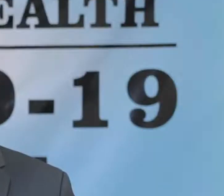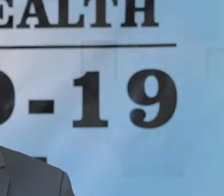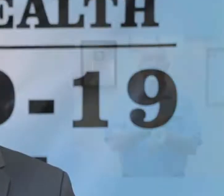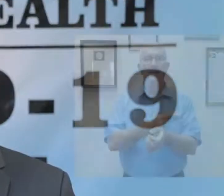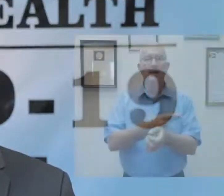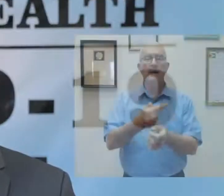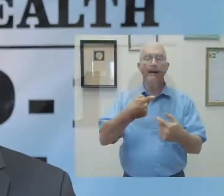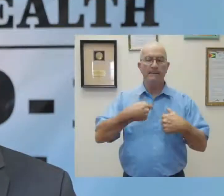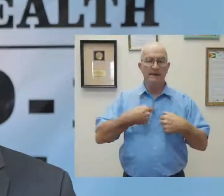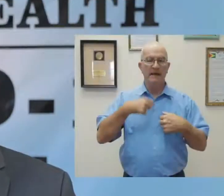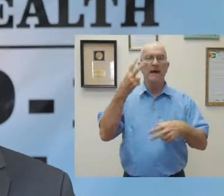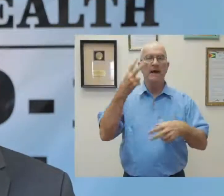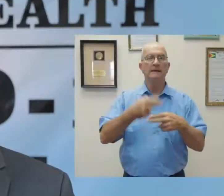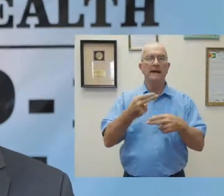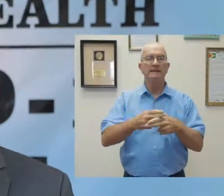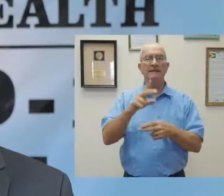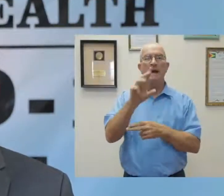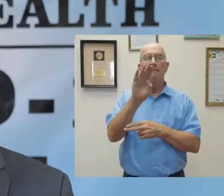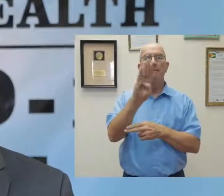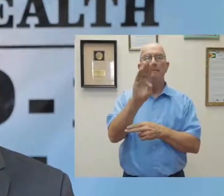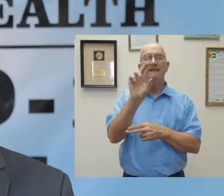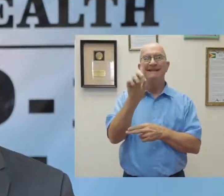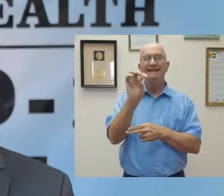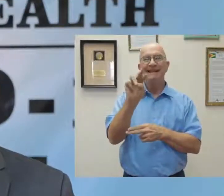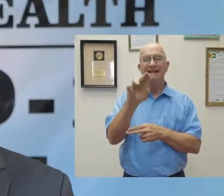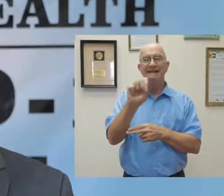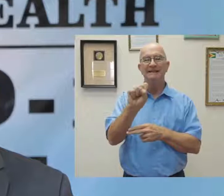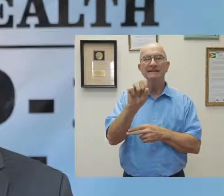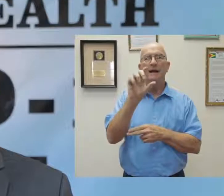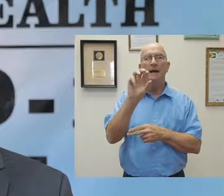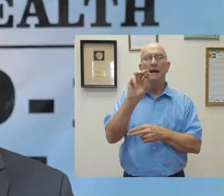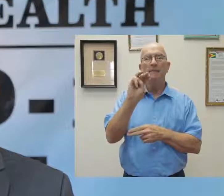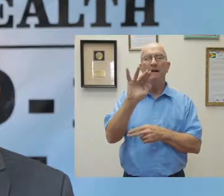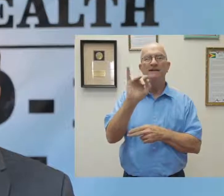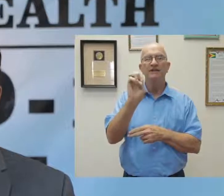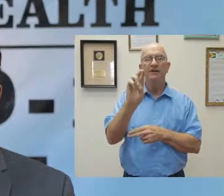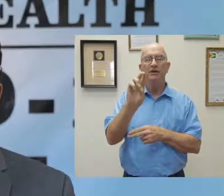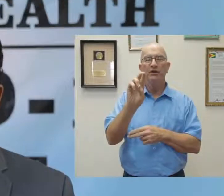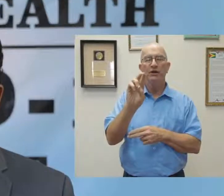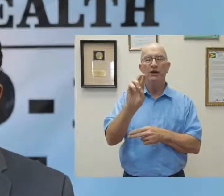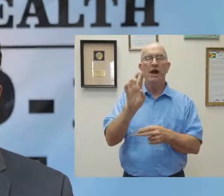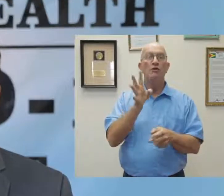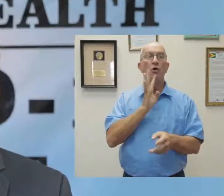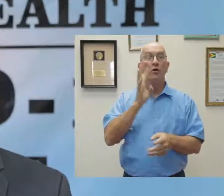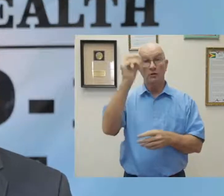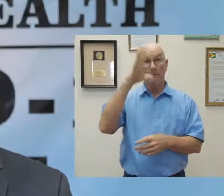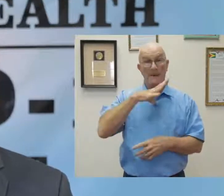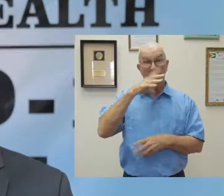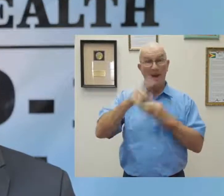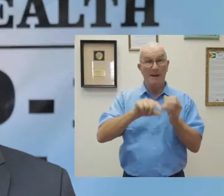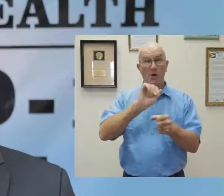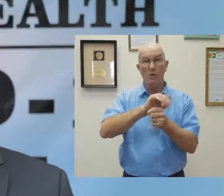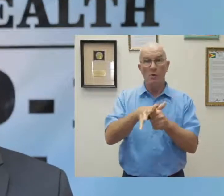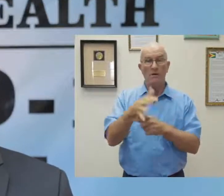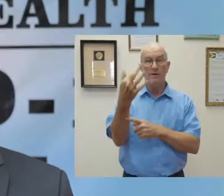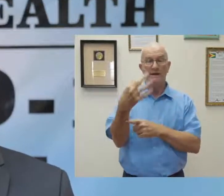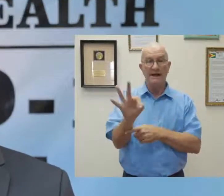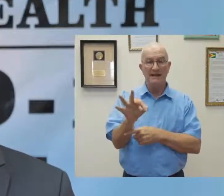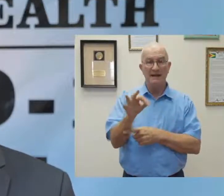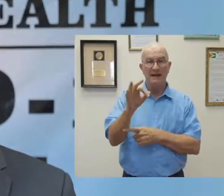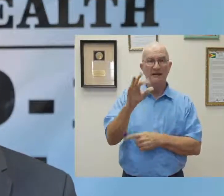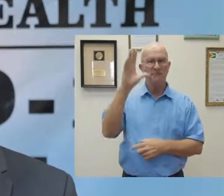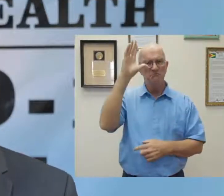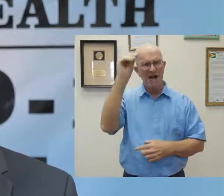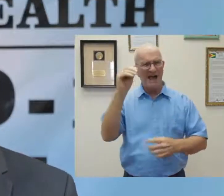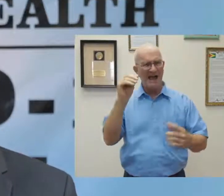I am Dr. Dennis Basir, Men's Health Coordinator, and I will be speaking to you men about COVID-19. Man to